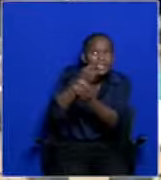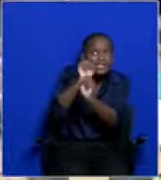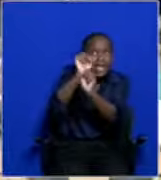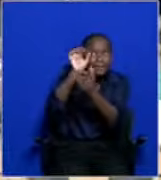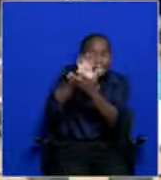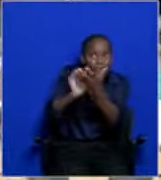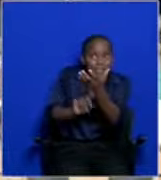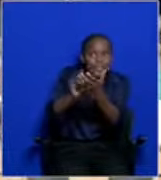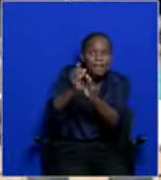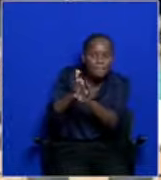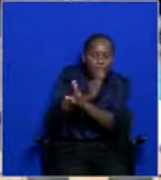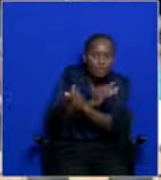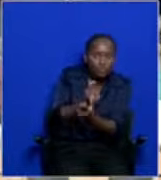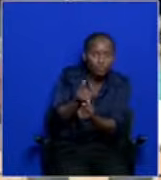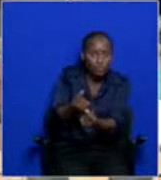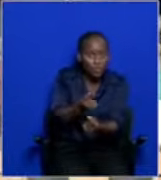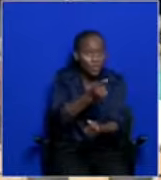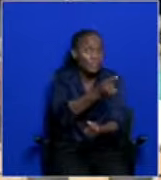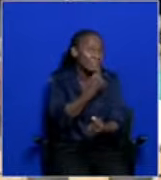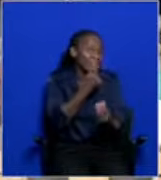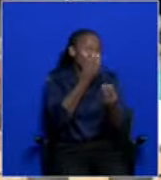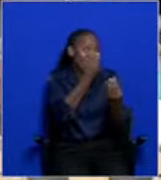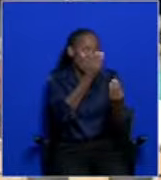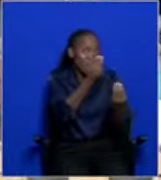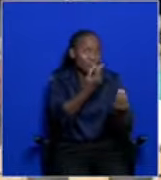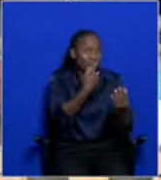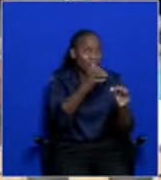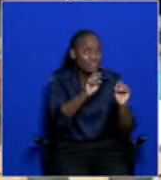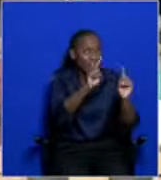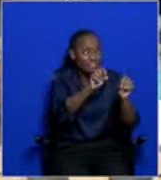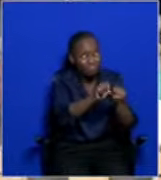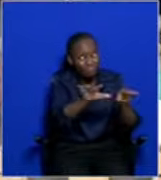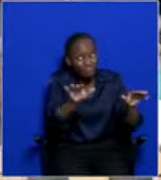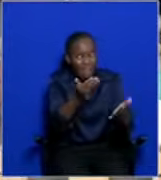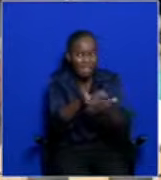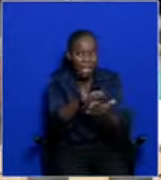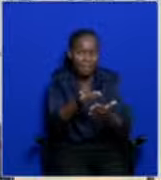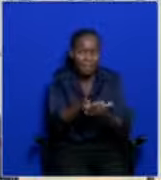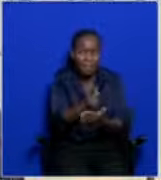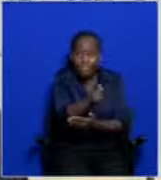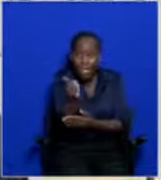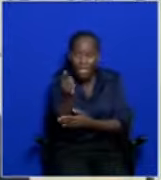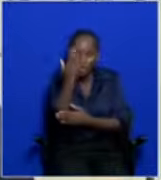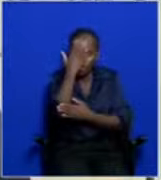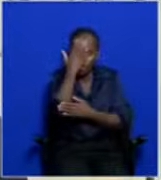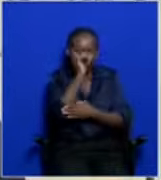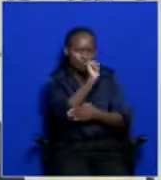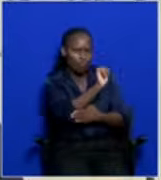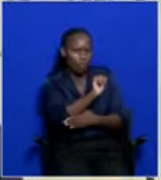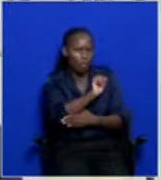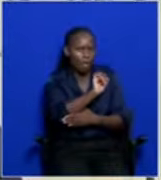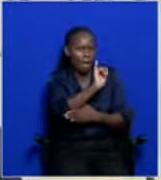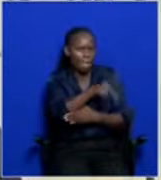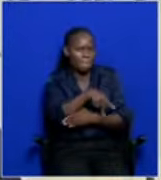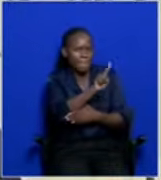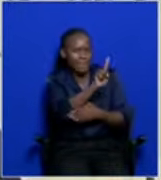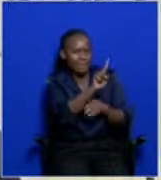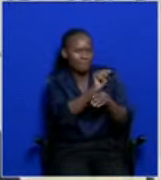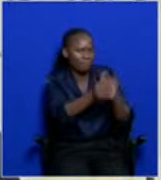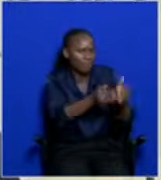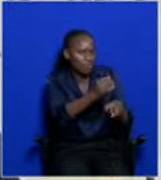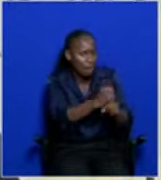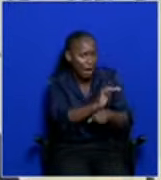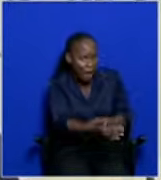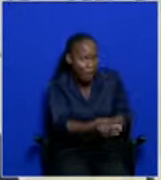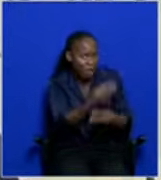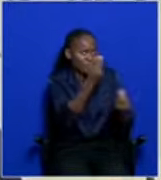or information to your stakeholders about your processes? Yes, I will. There is